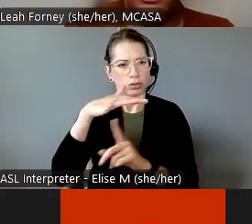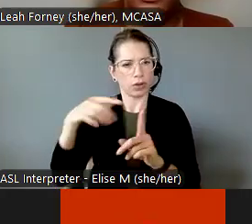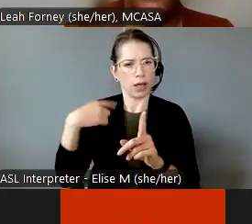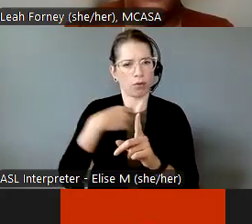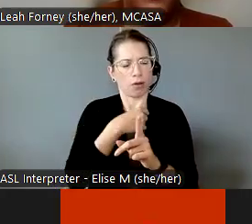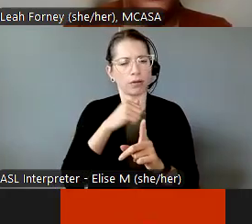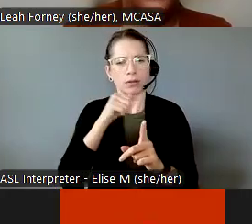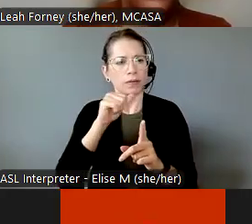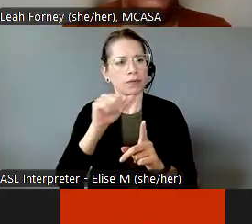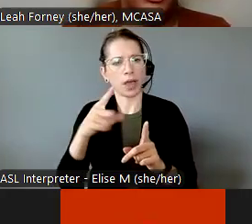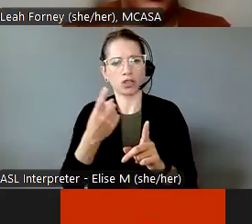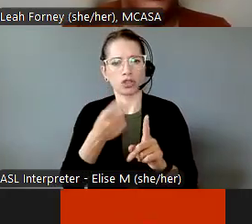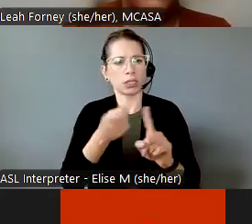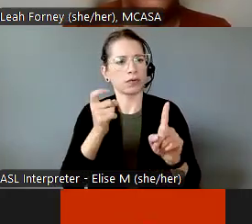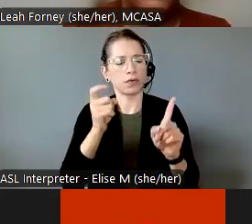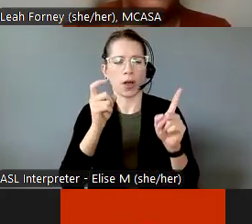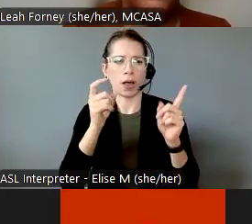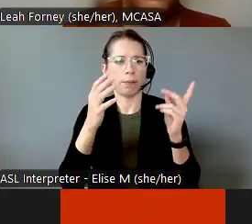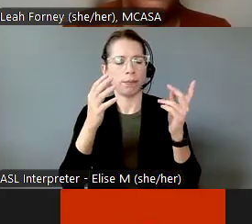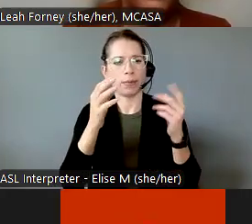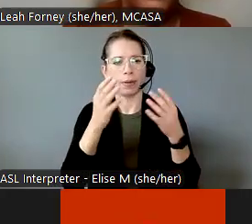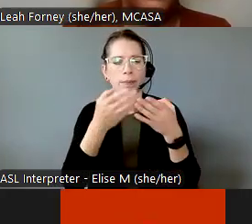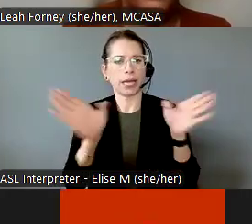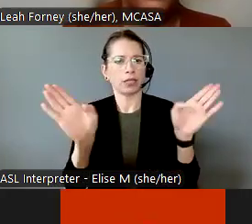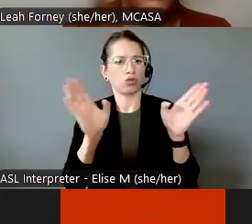solely getting it from mainstream media.